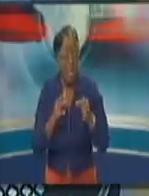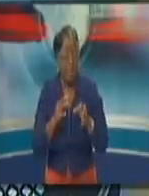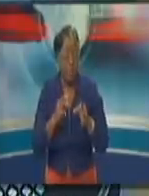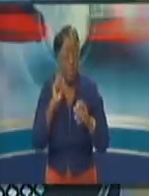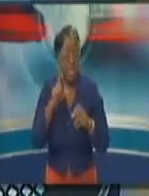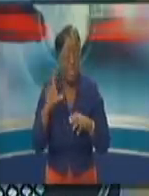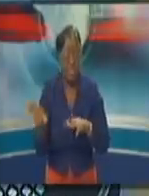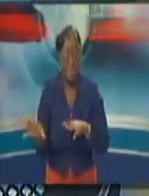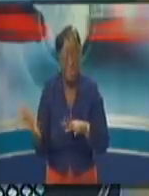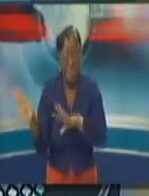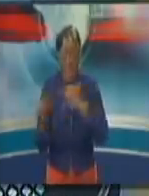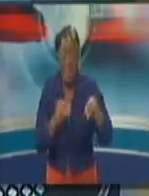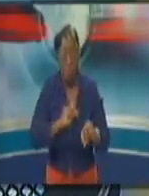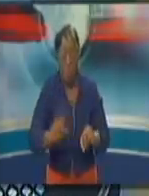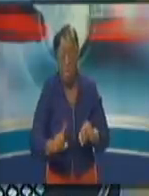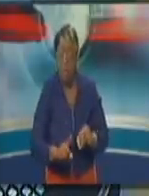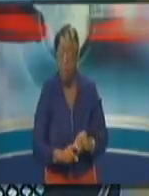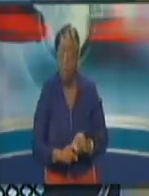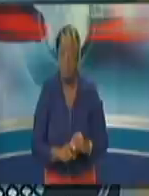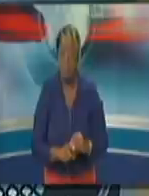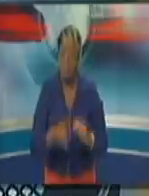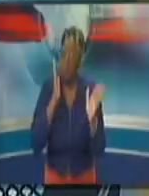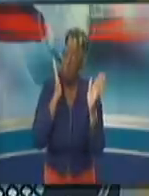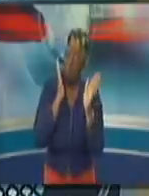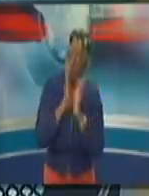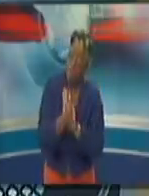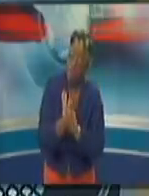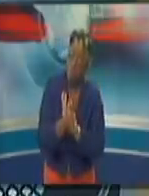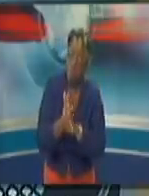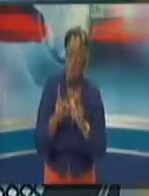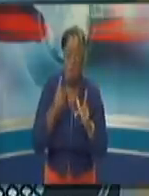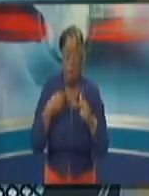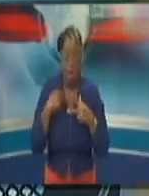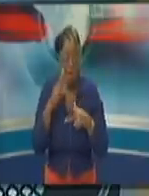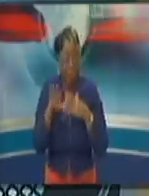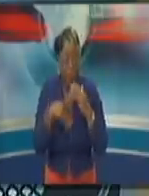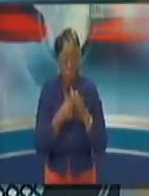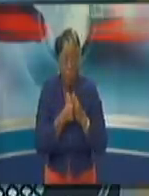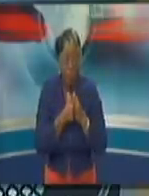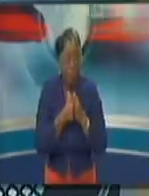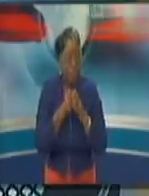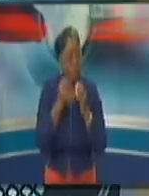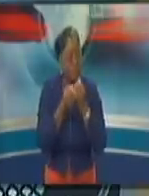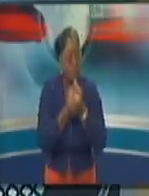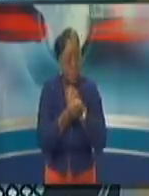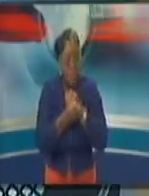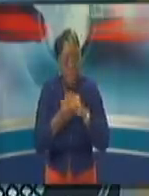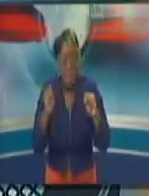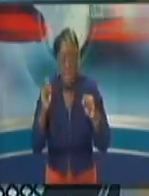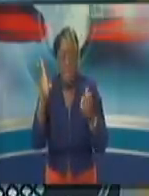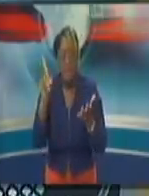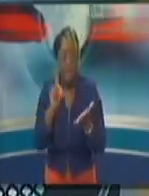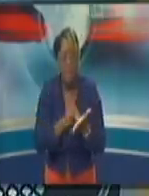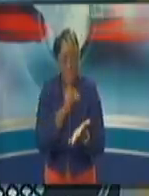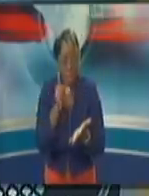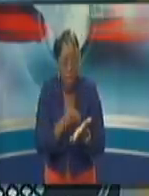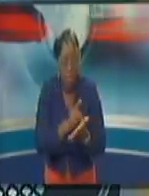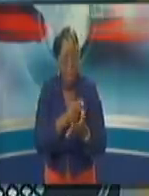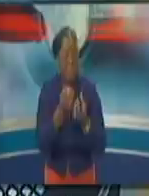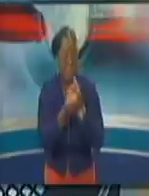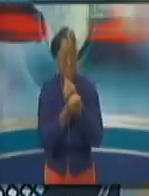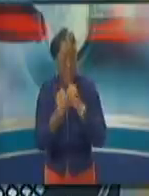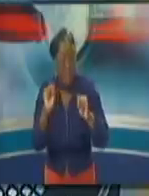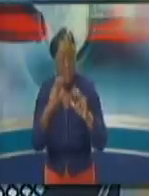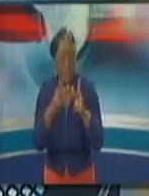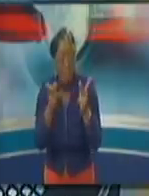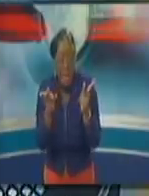suddenly, you can have your documents stored in a place that is safe and easily accessible. If